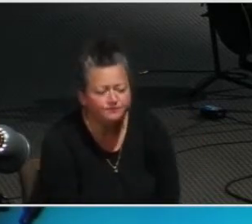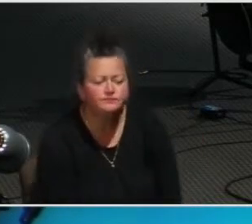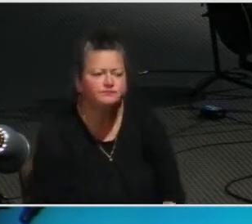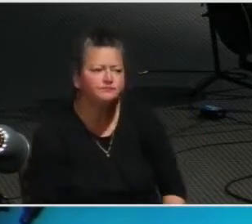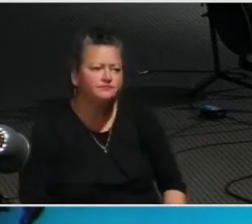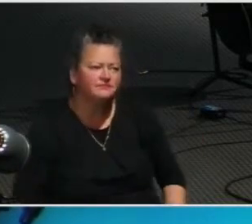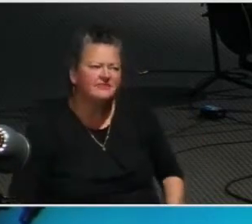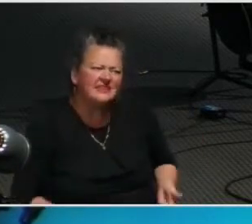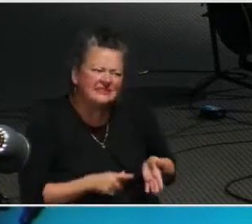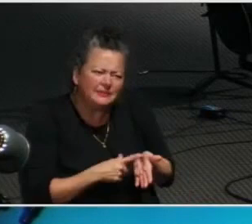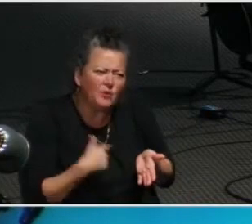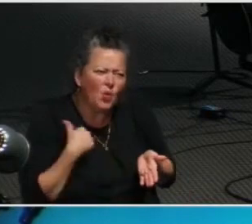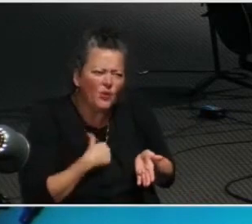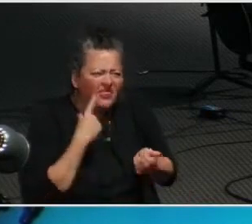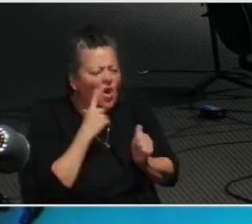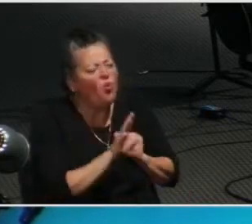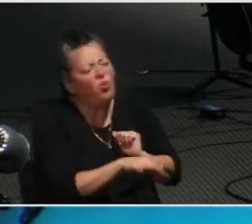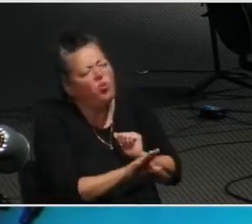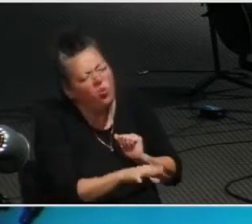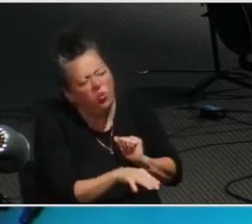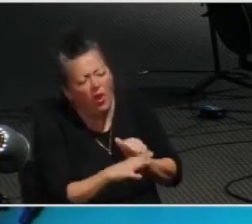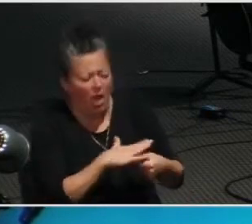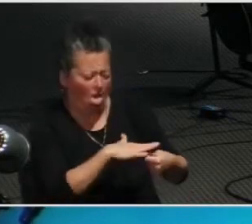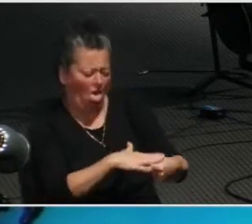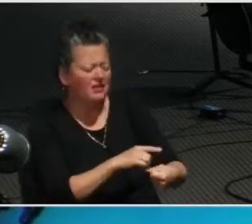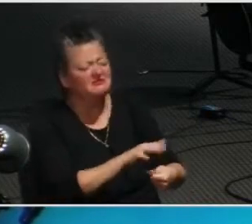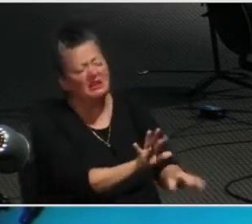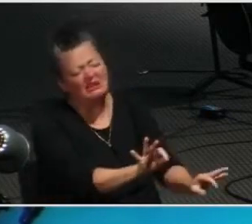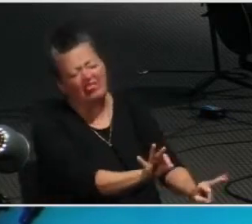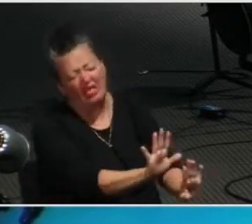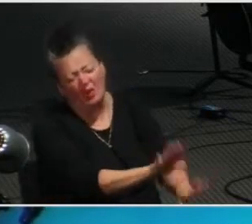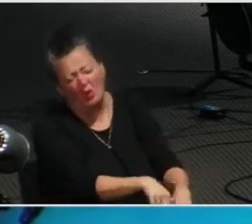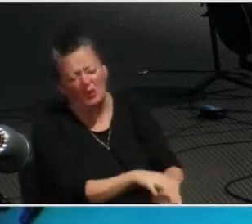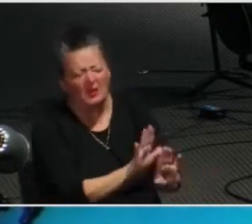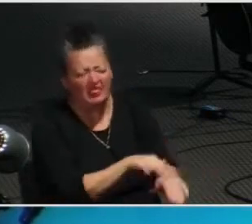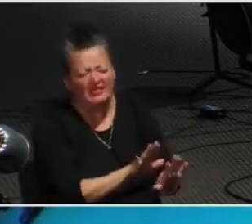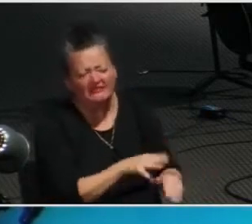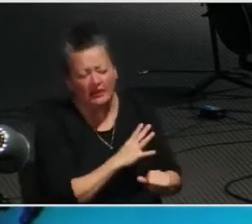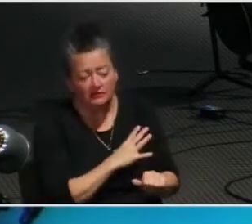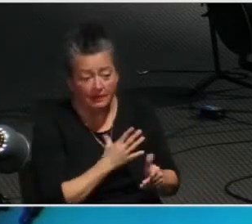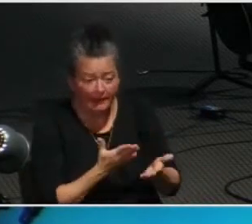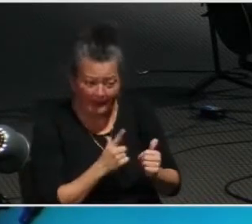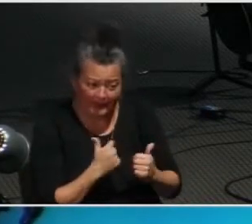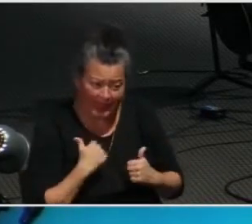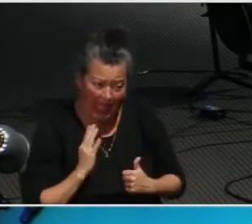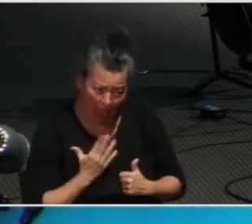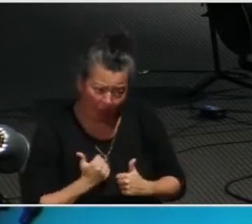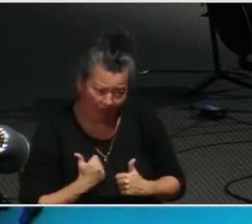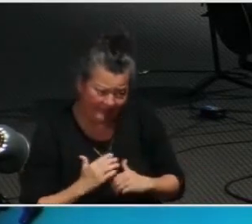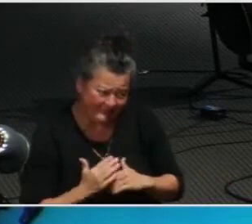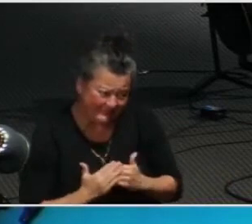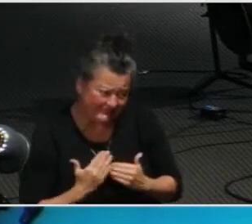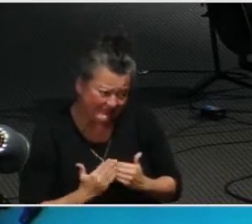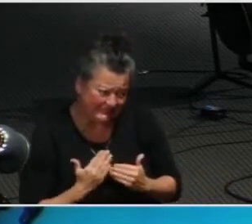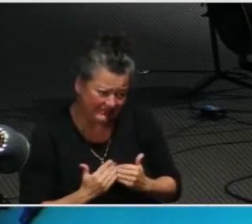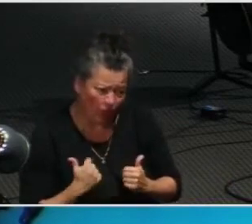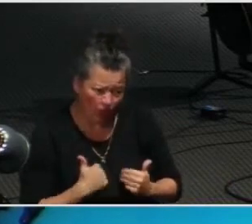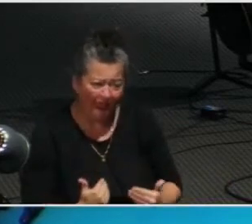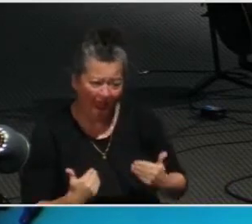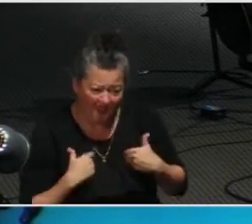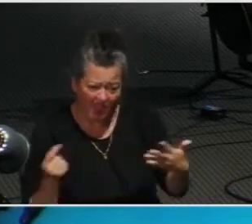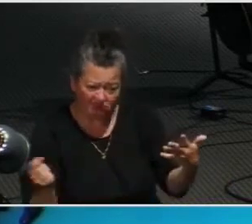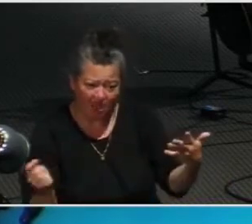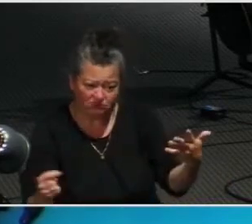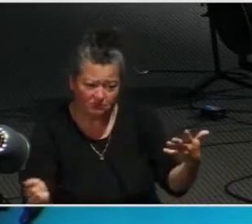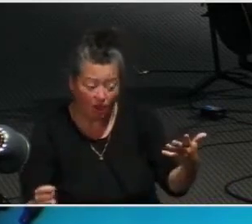face around us. Maybe we're too focused on luxury items or too immersed in indulging